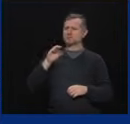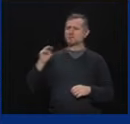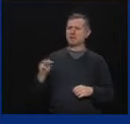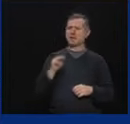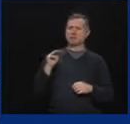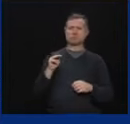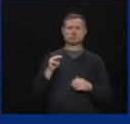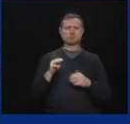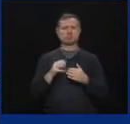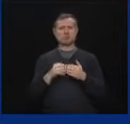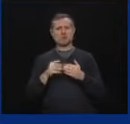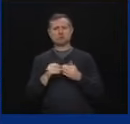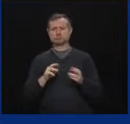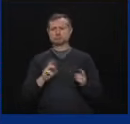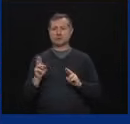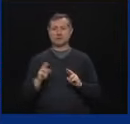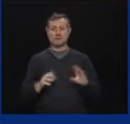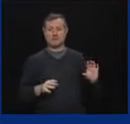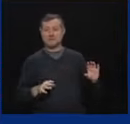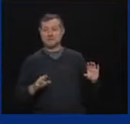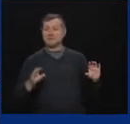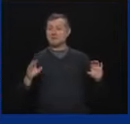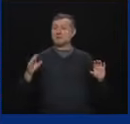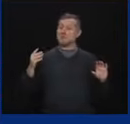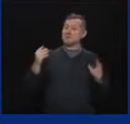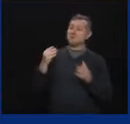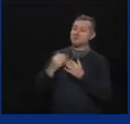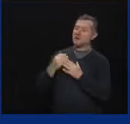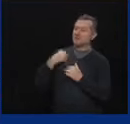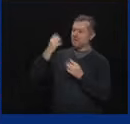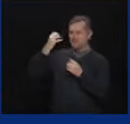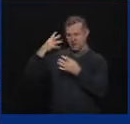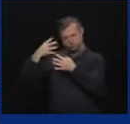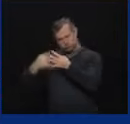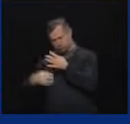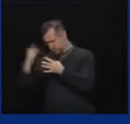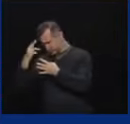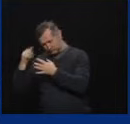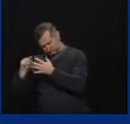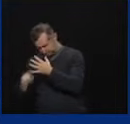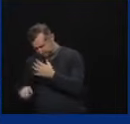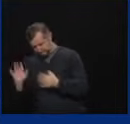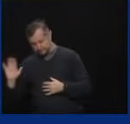billion. And I can go into all the reasons, but it's a long saga of